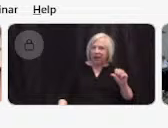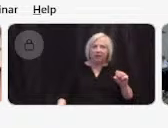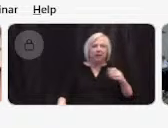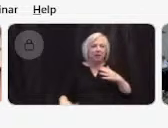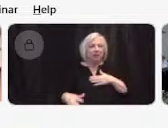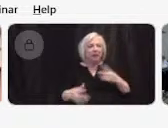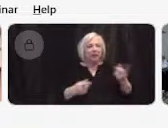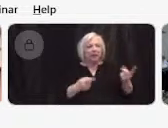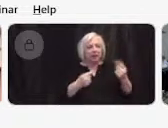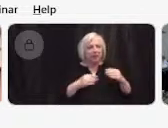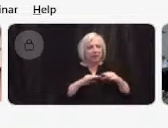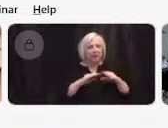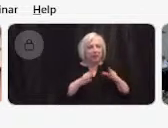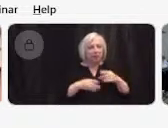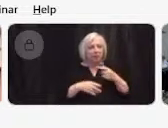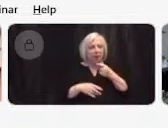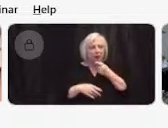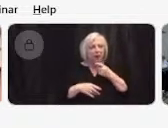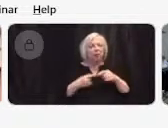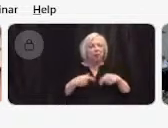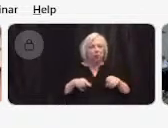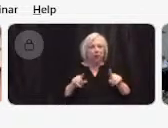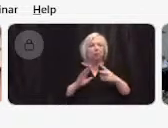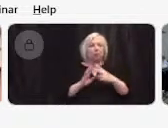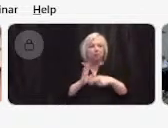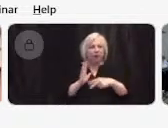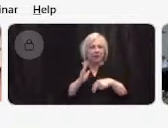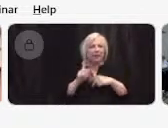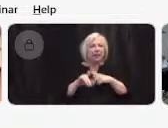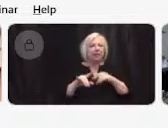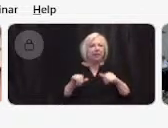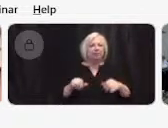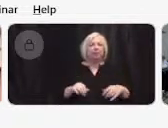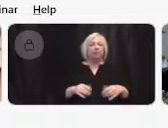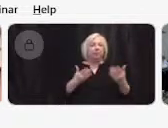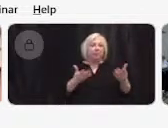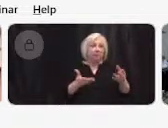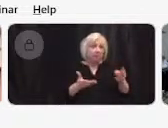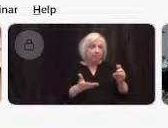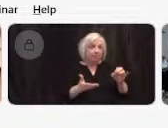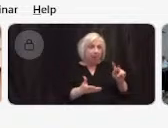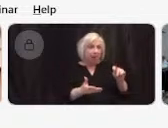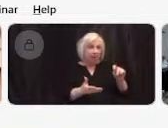your way to the podium while we provide the reading. Monty, if you will.